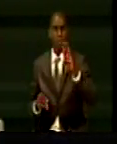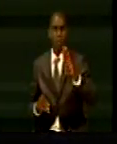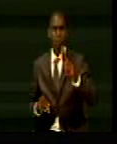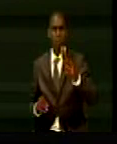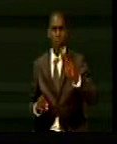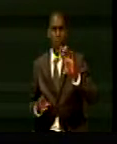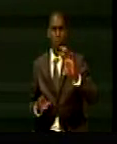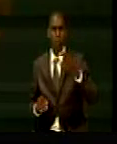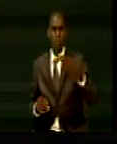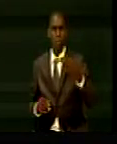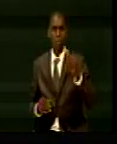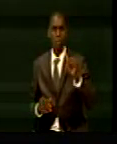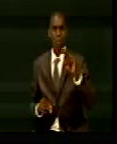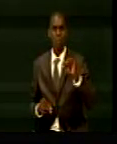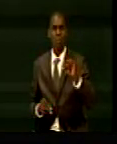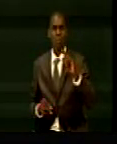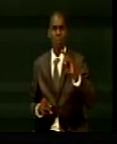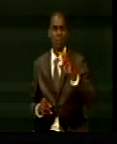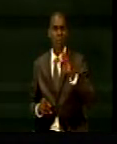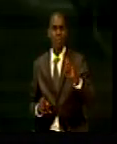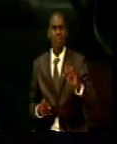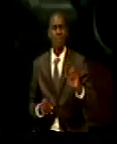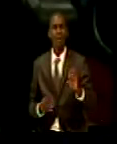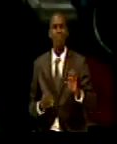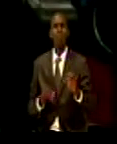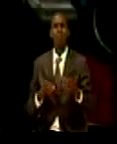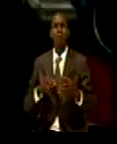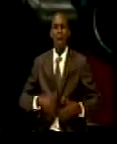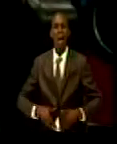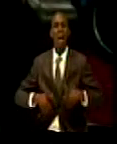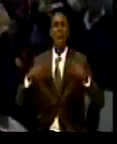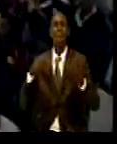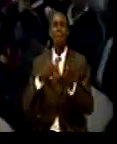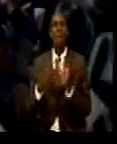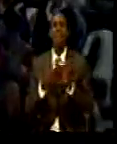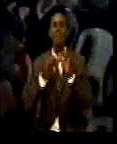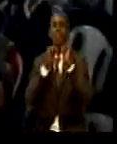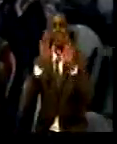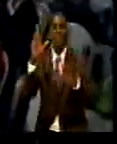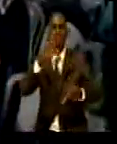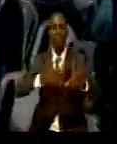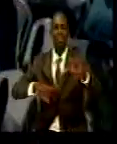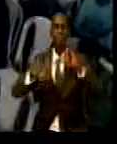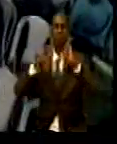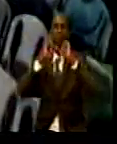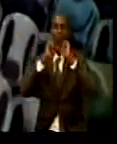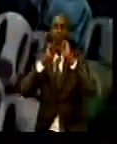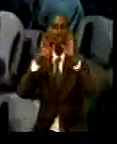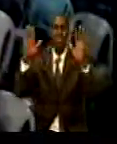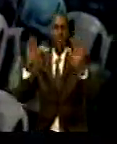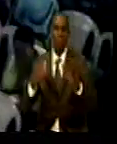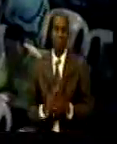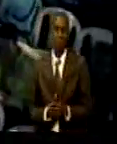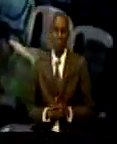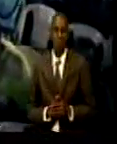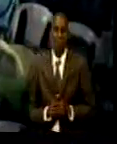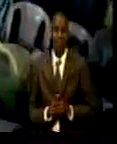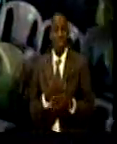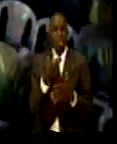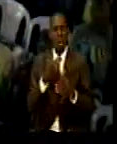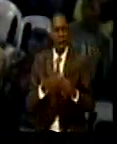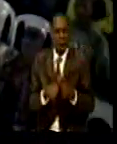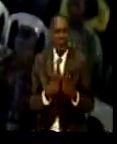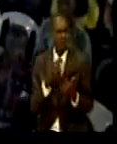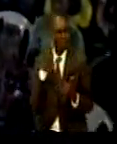Nebuchadnezzar means nothing. Somebody help me shout nothing. Whatever they say, how furious they